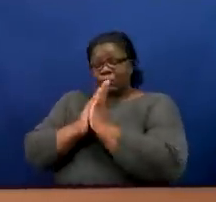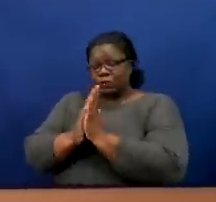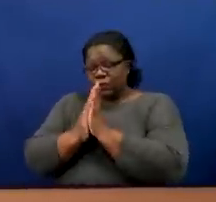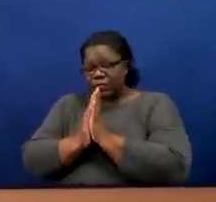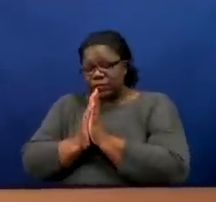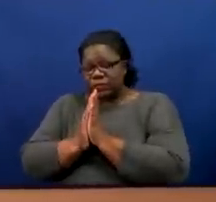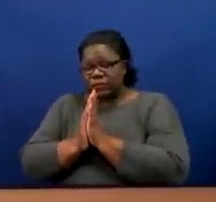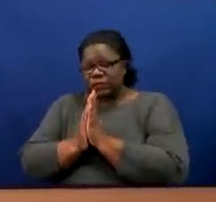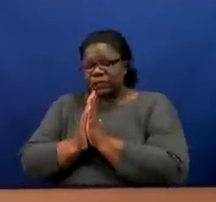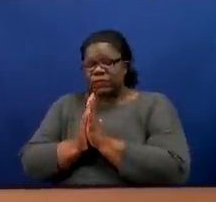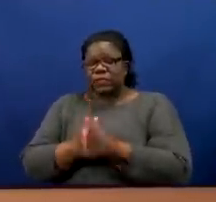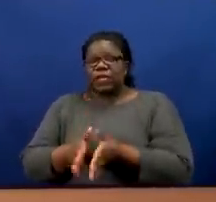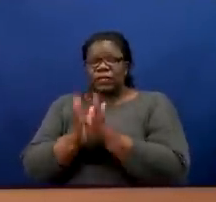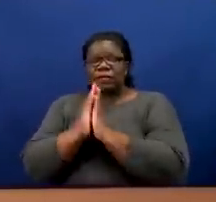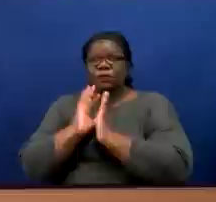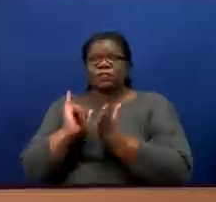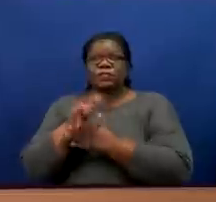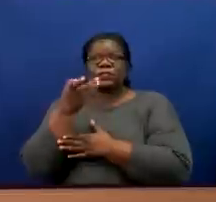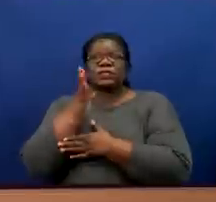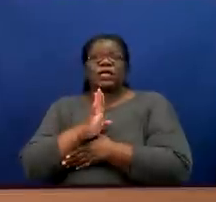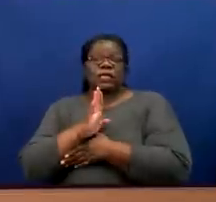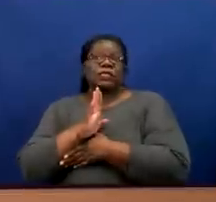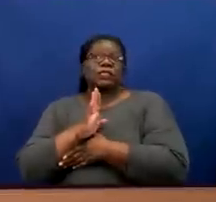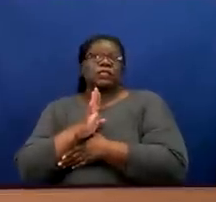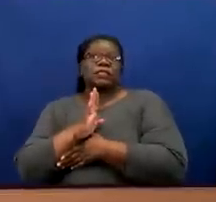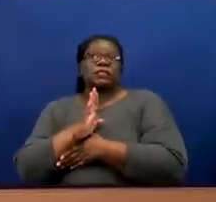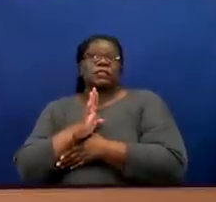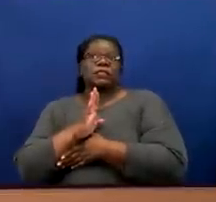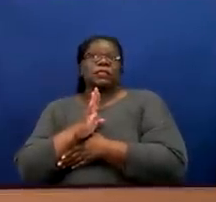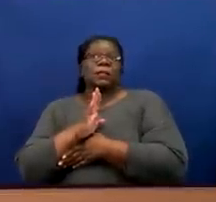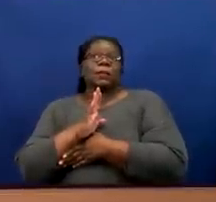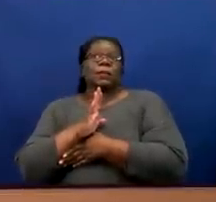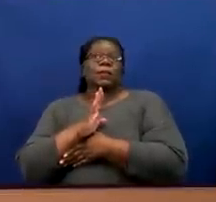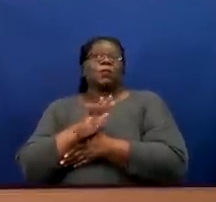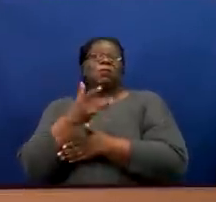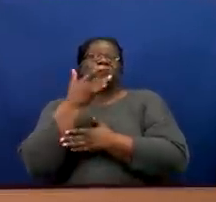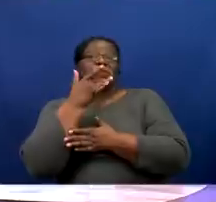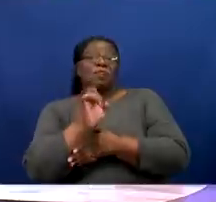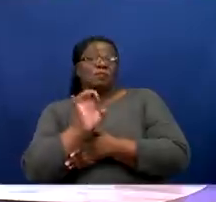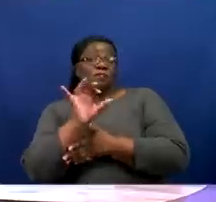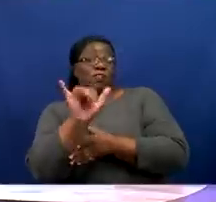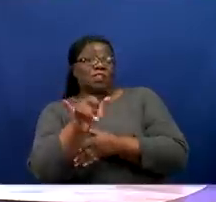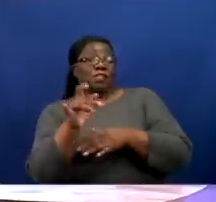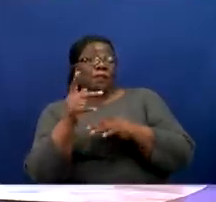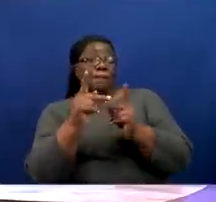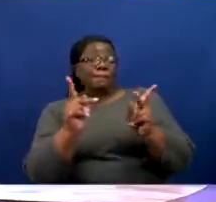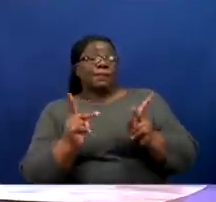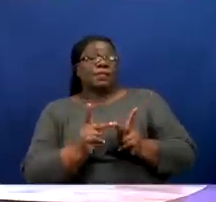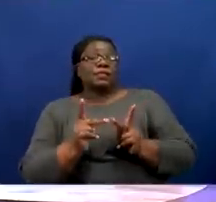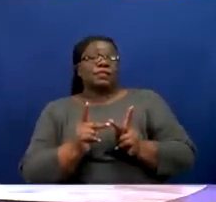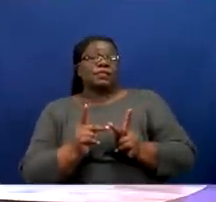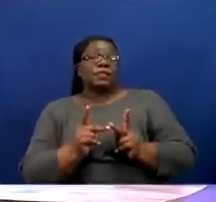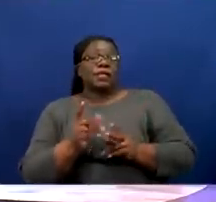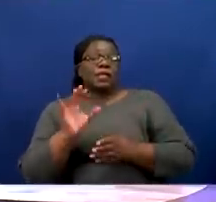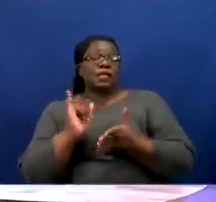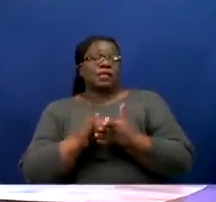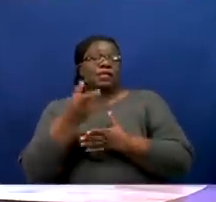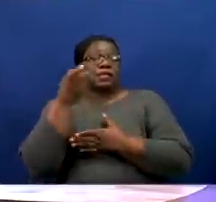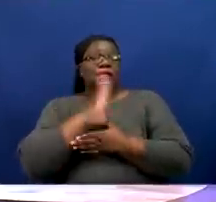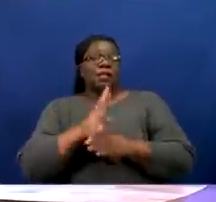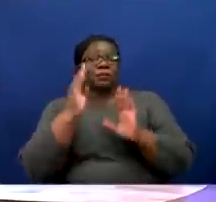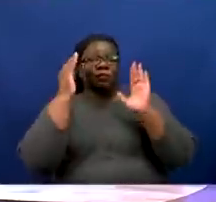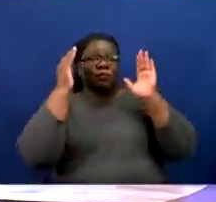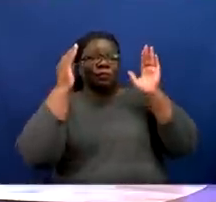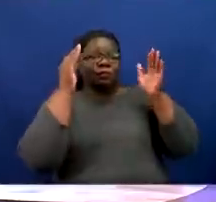he asks that God's eyes would be opened toward that place. He asks that God's ears would be